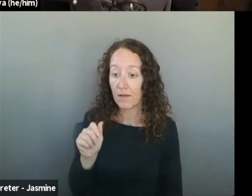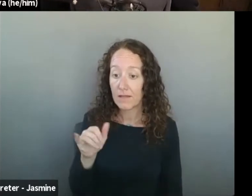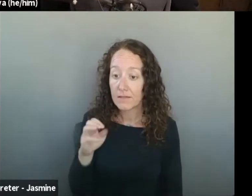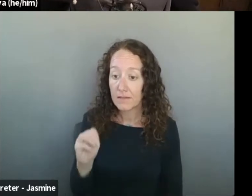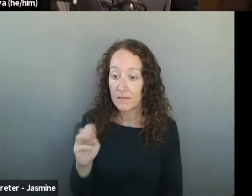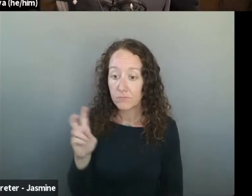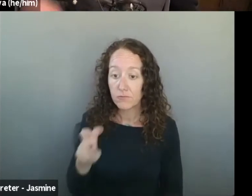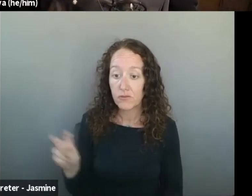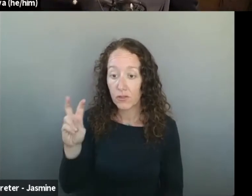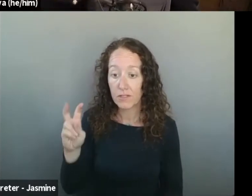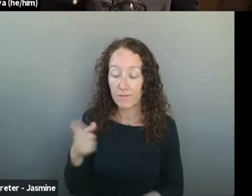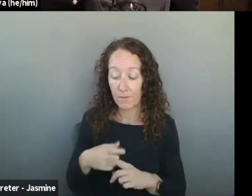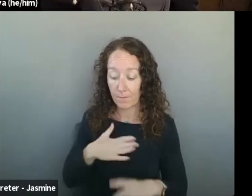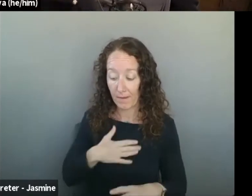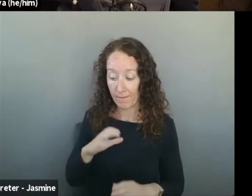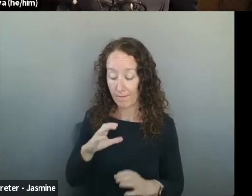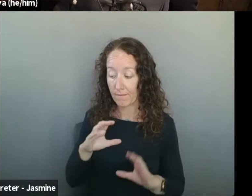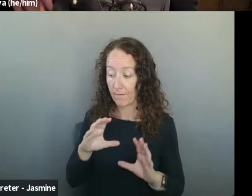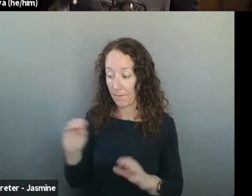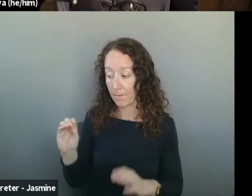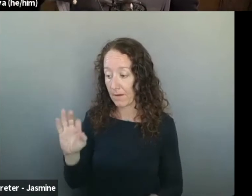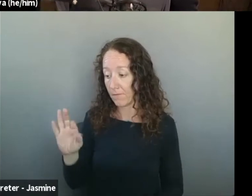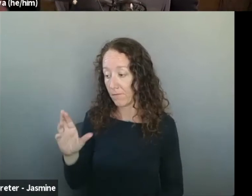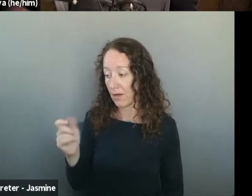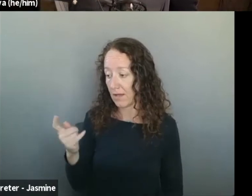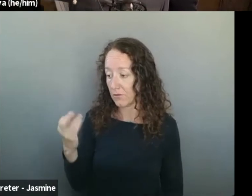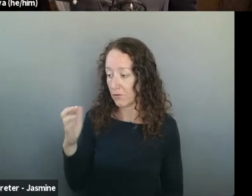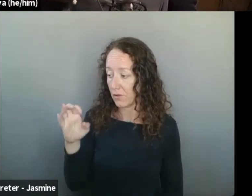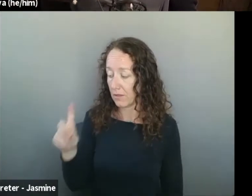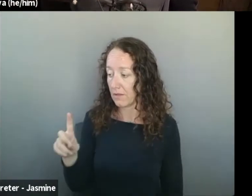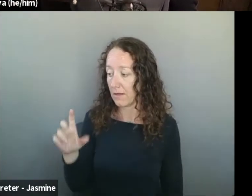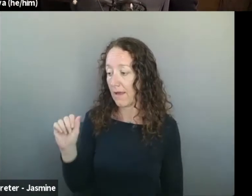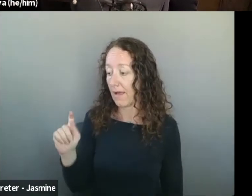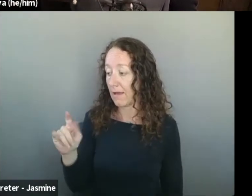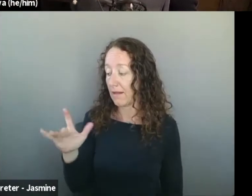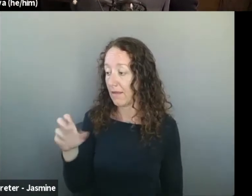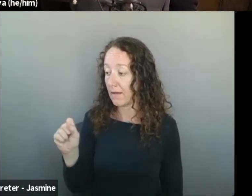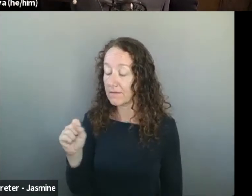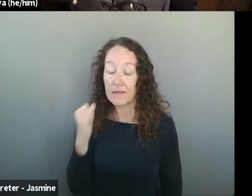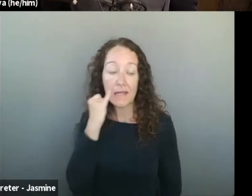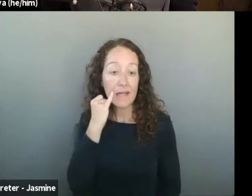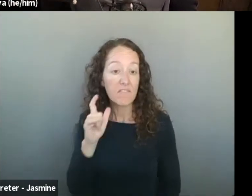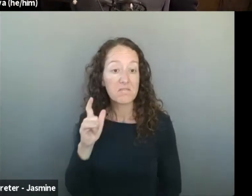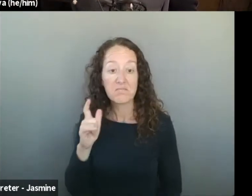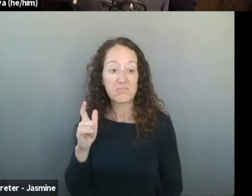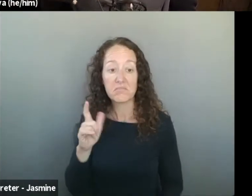on at Fractured Atlas, and you want to dig into it outside of this, I invite people to go to